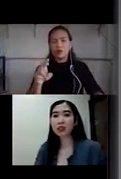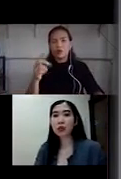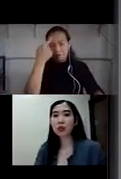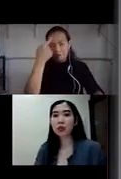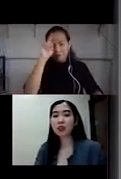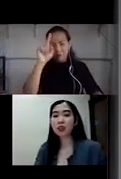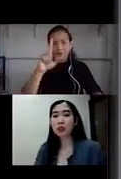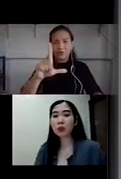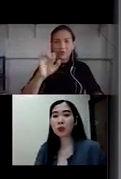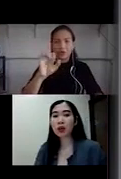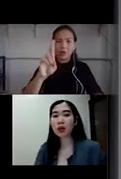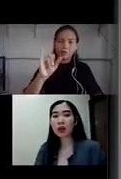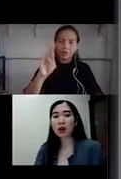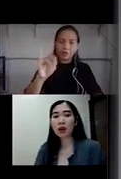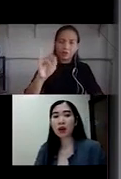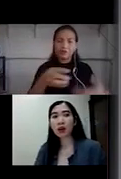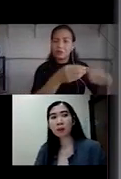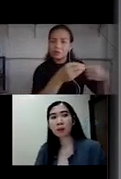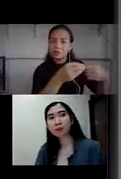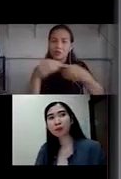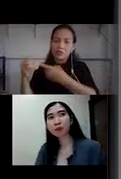especially for those who are